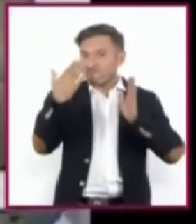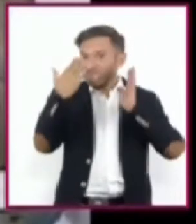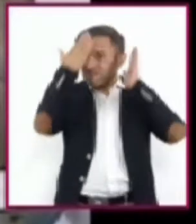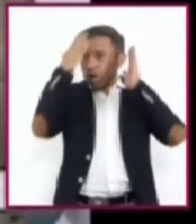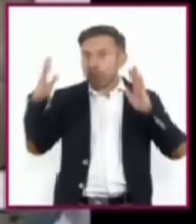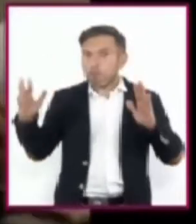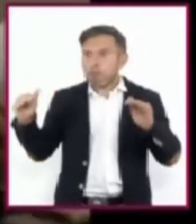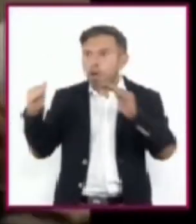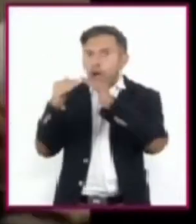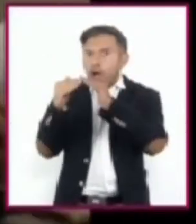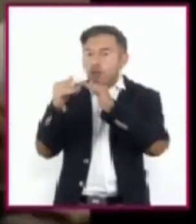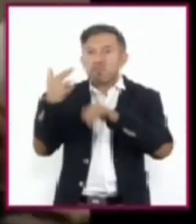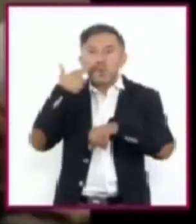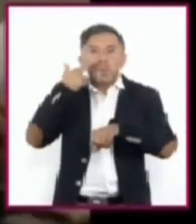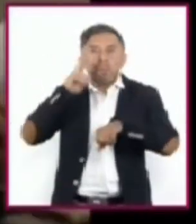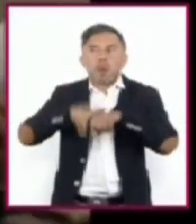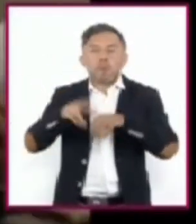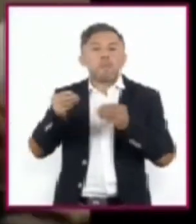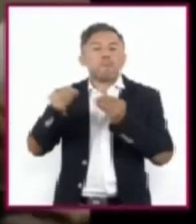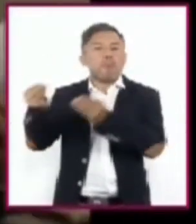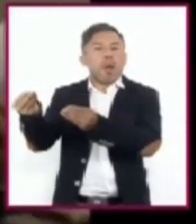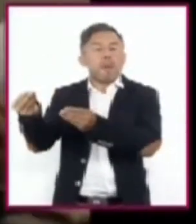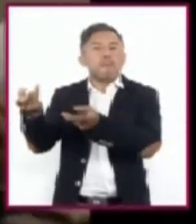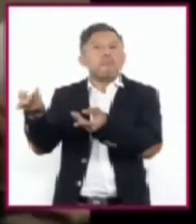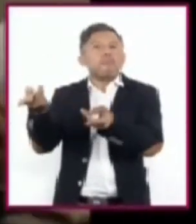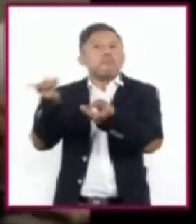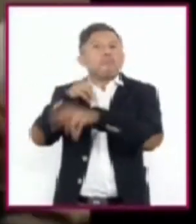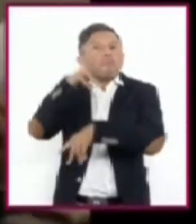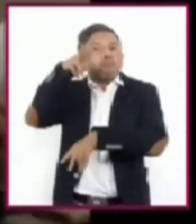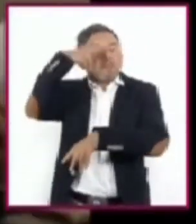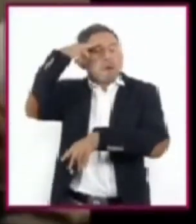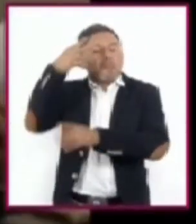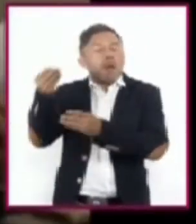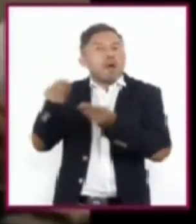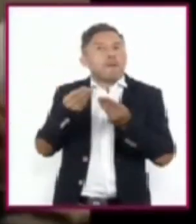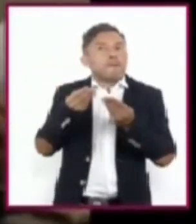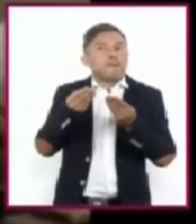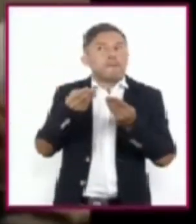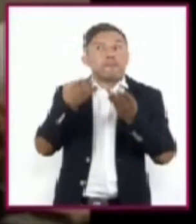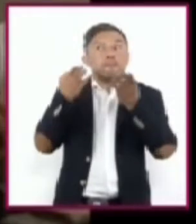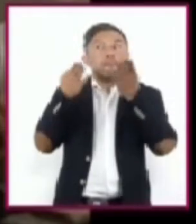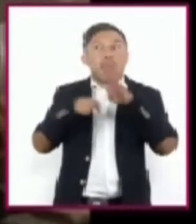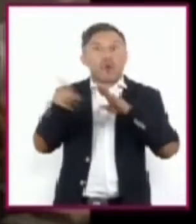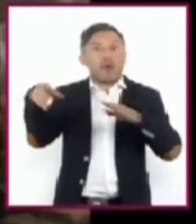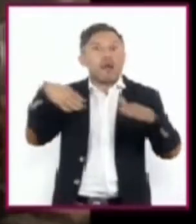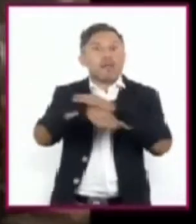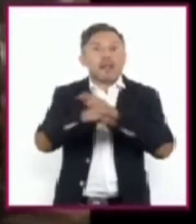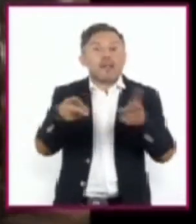ladrones. Y el mapa del banco que ellos iban a robar, Dizzy Dean lo tenía.